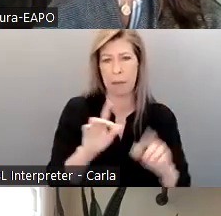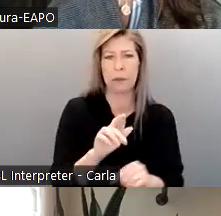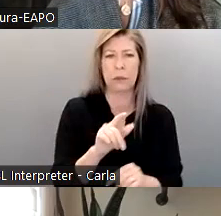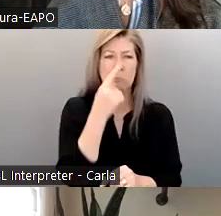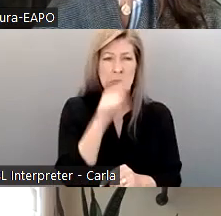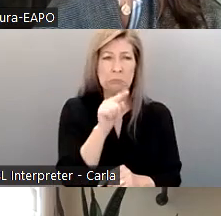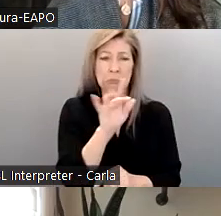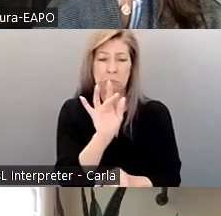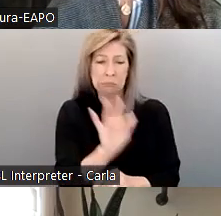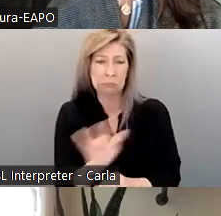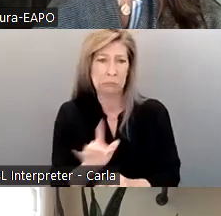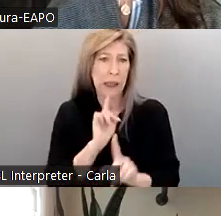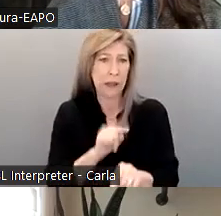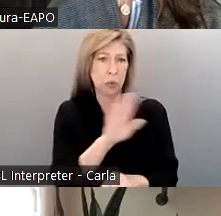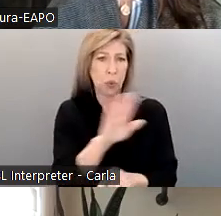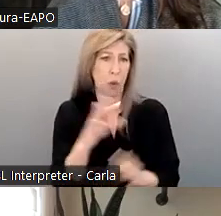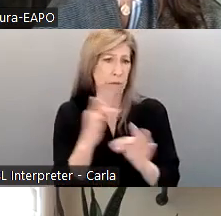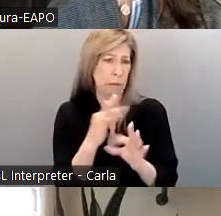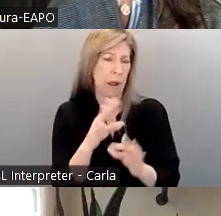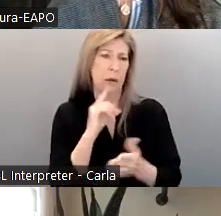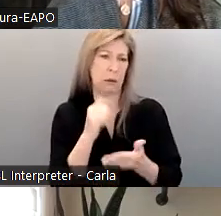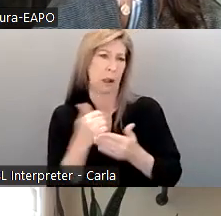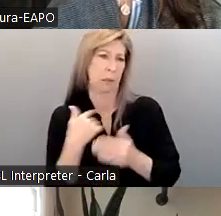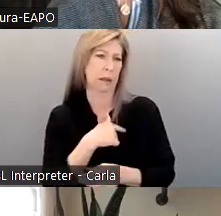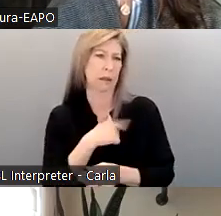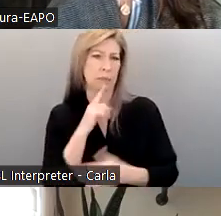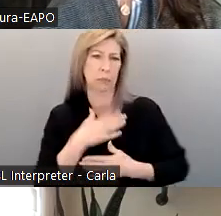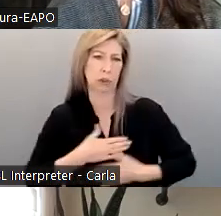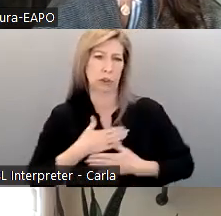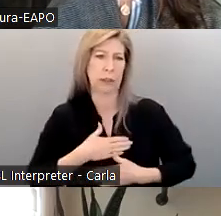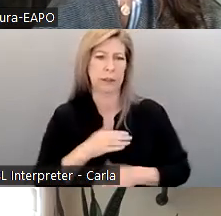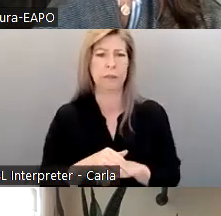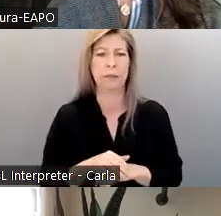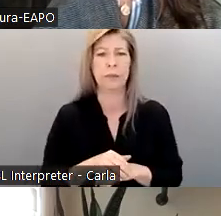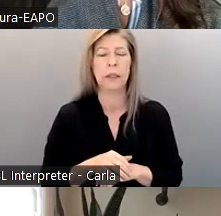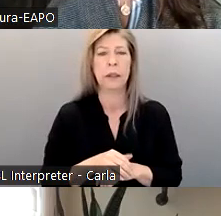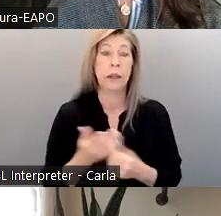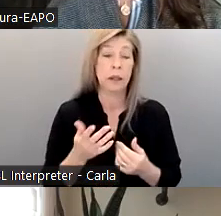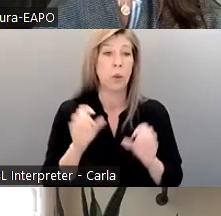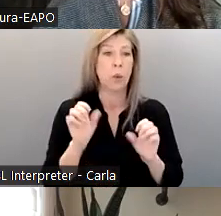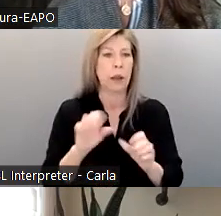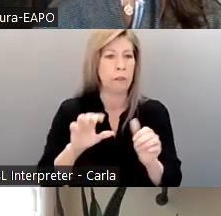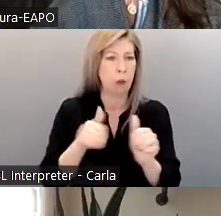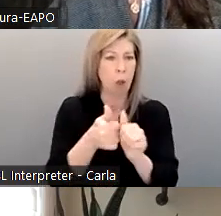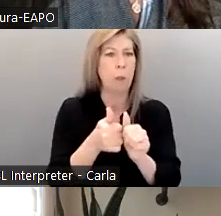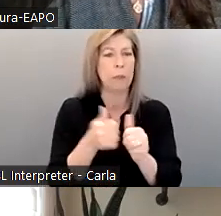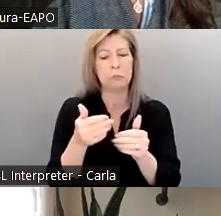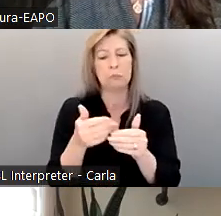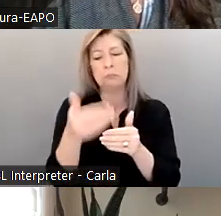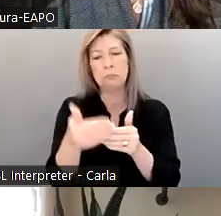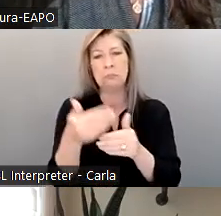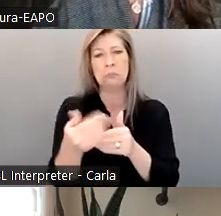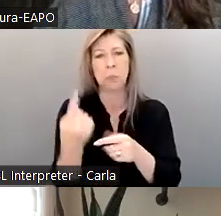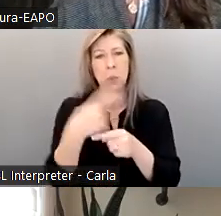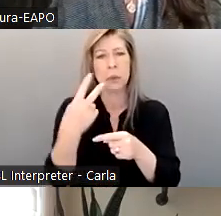that would be greatly appreciated. And we'll follow up hopefully in the next day to have everything posted on our website as well.